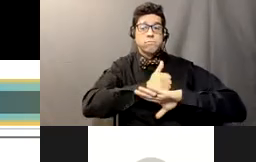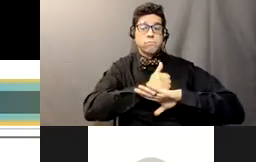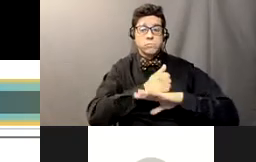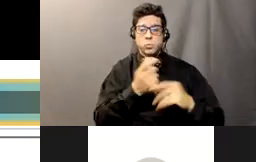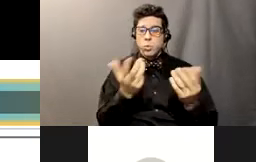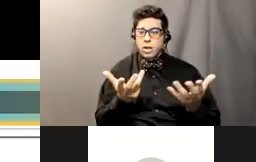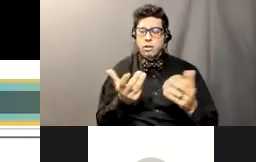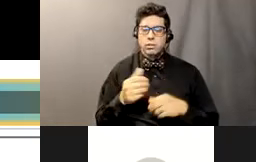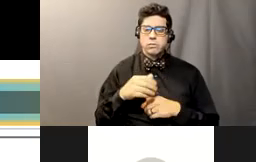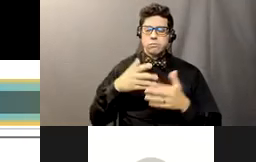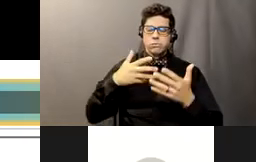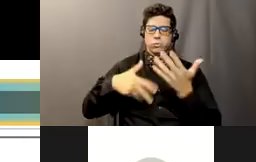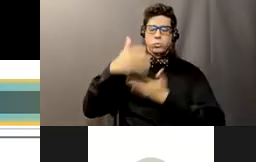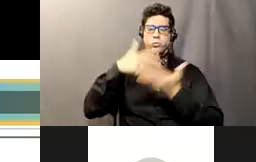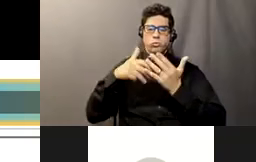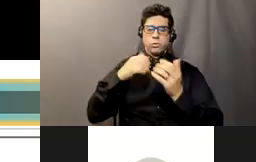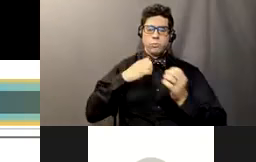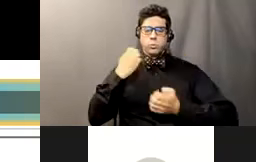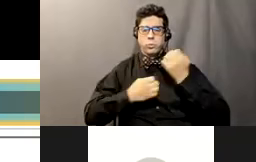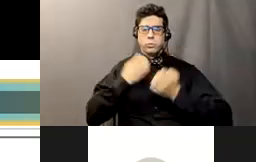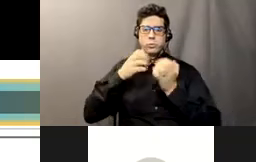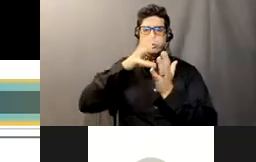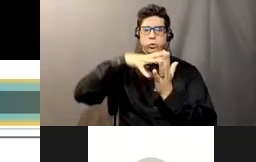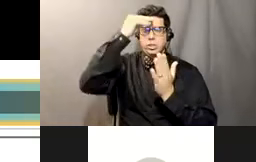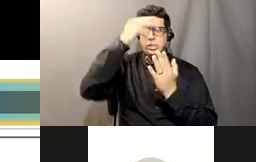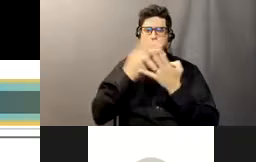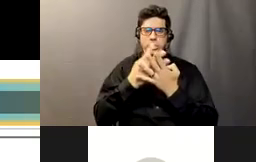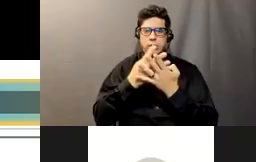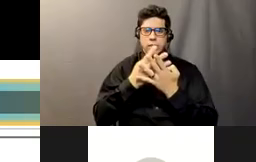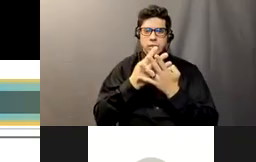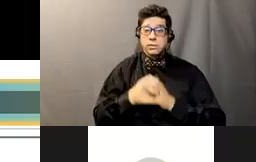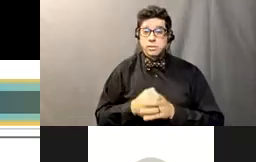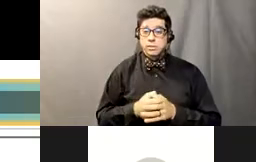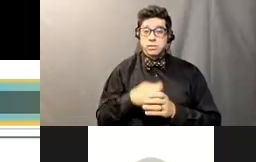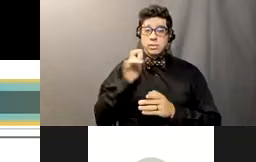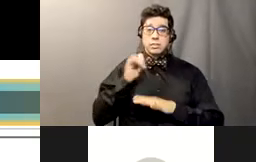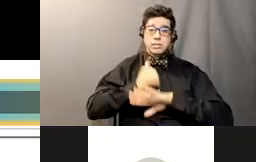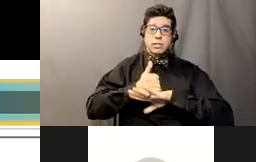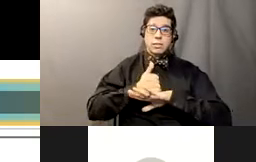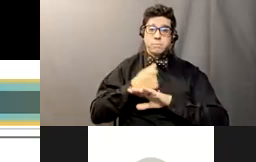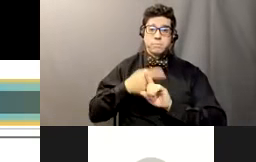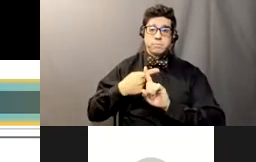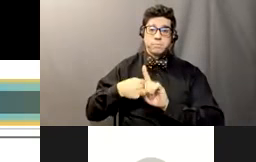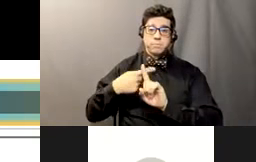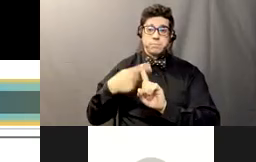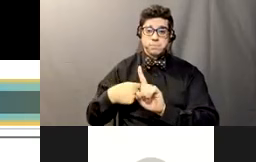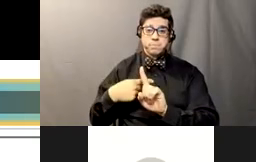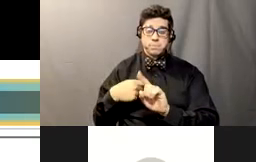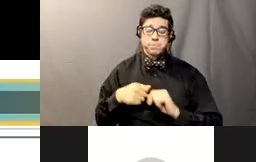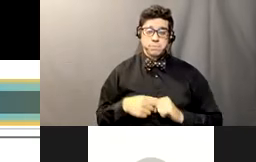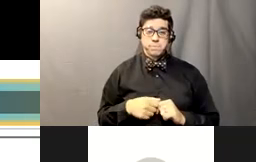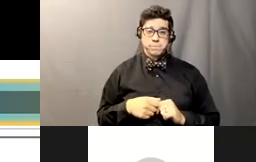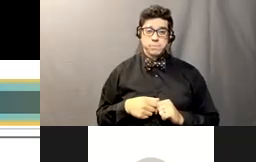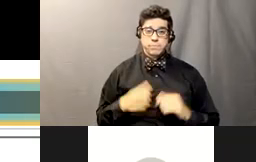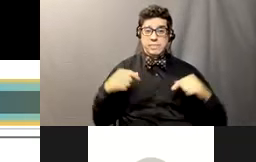emotional learning screening every year. So we're actually in the process of doing that now with all of our students. So